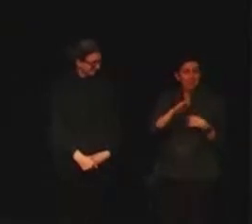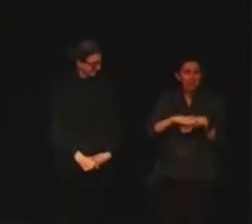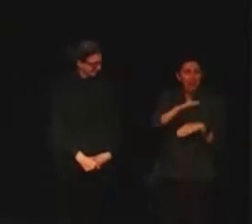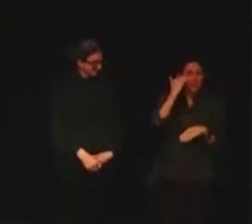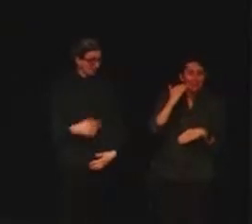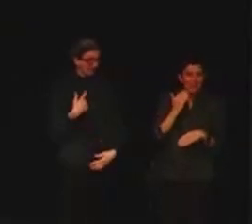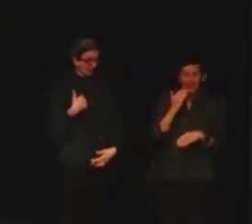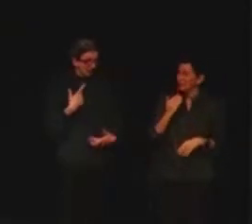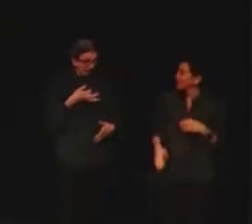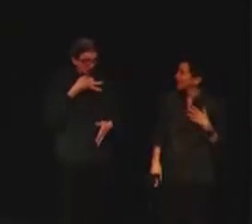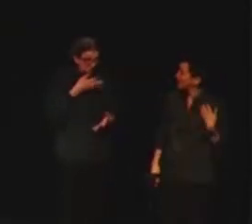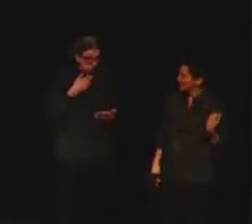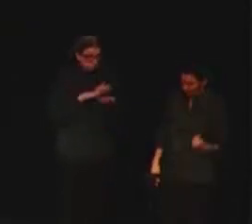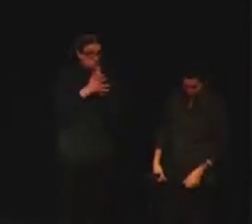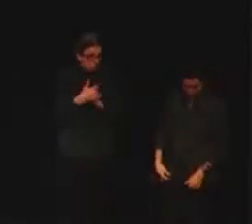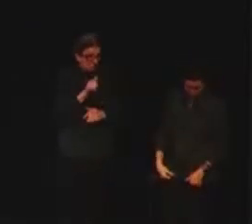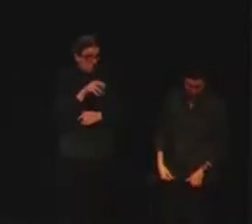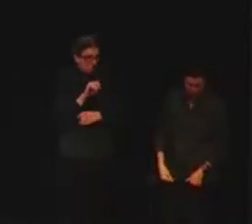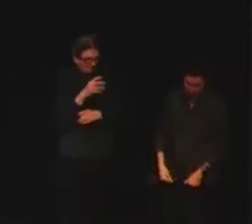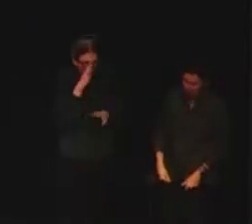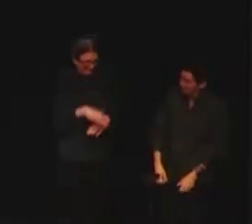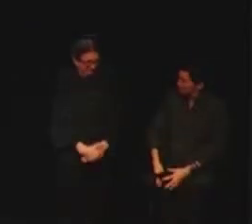architect. And Jeff was almost an architect.